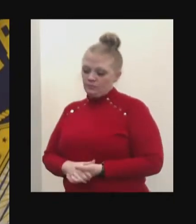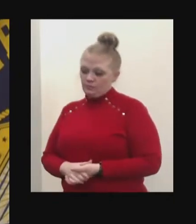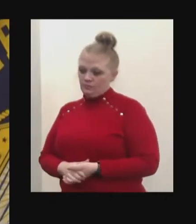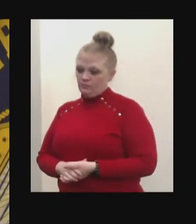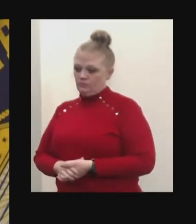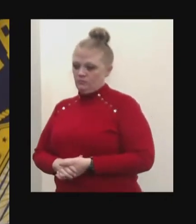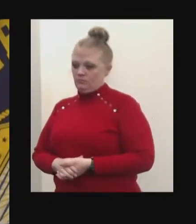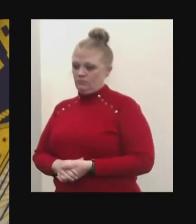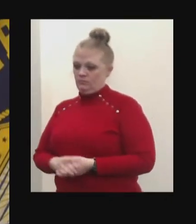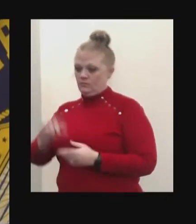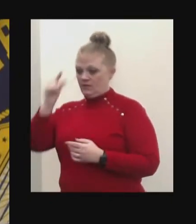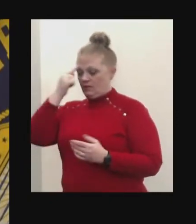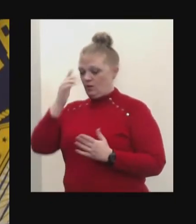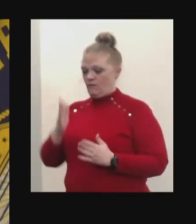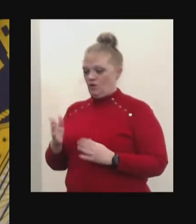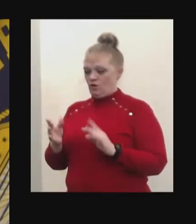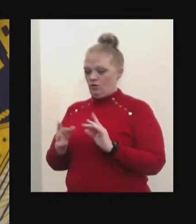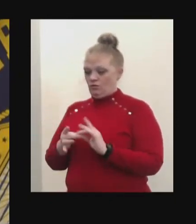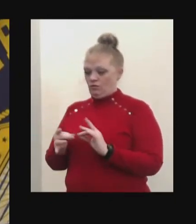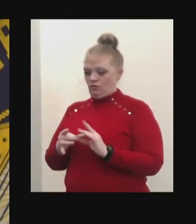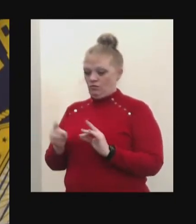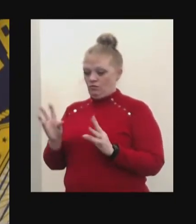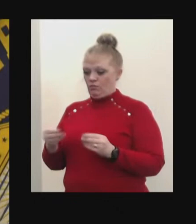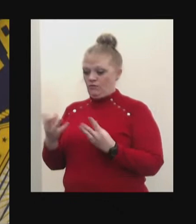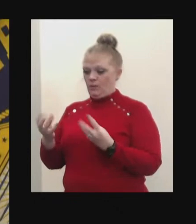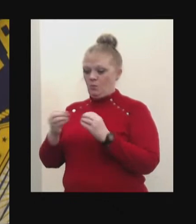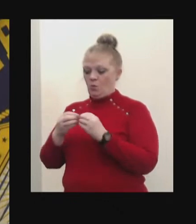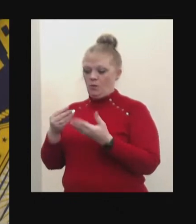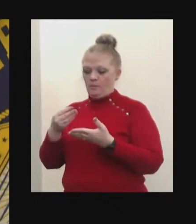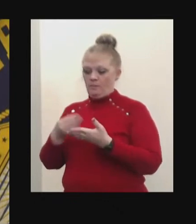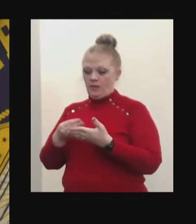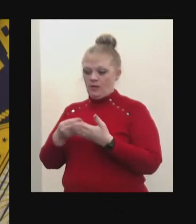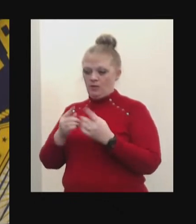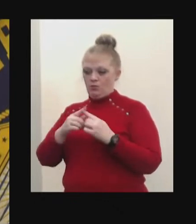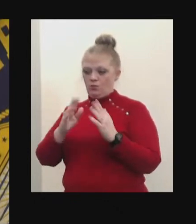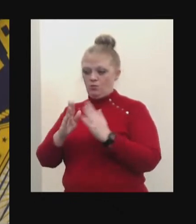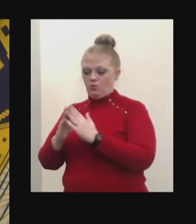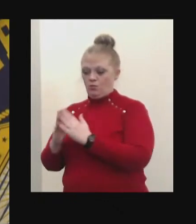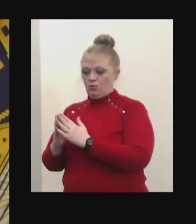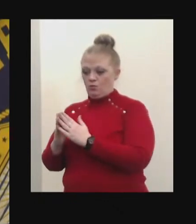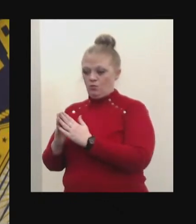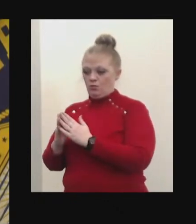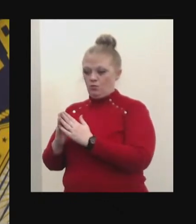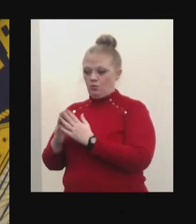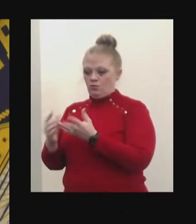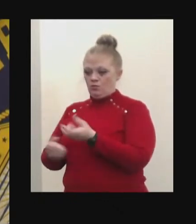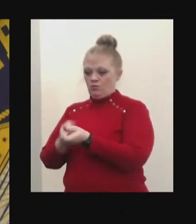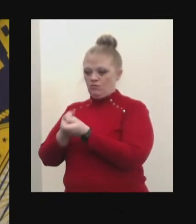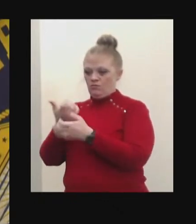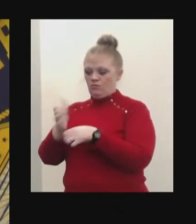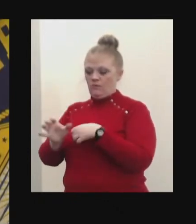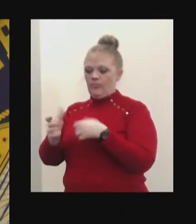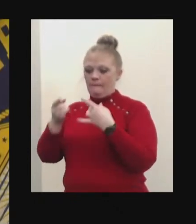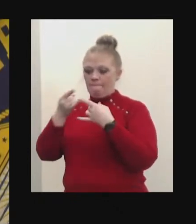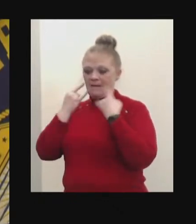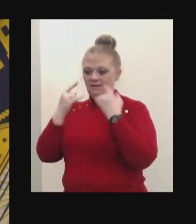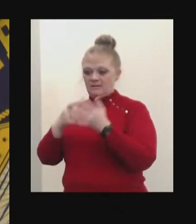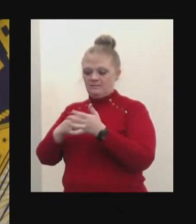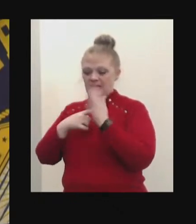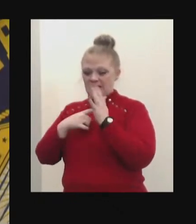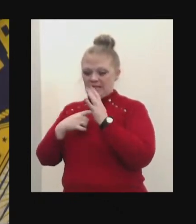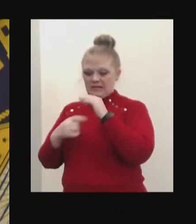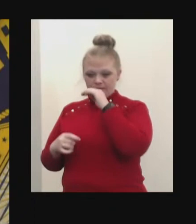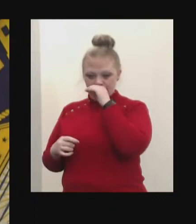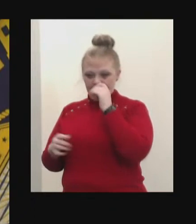The governor had mentioned providing more money to municipalities to help enforce the mask mandates across